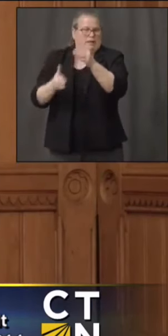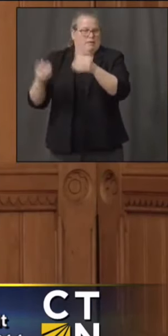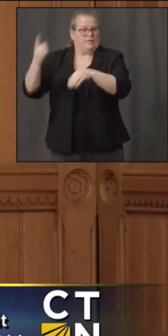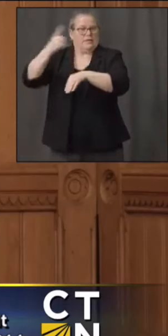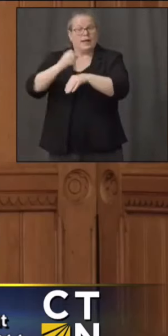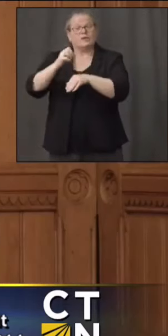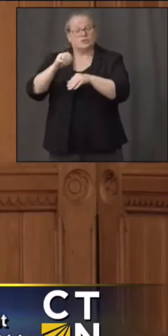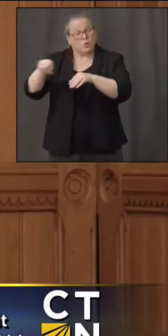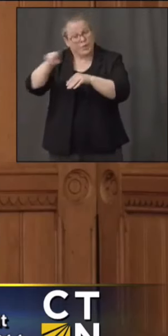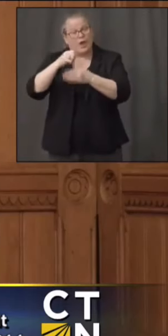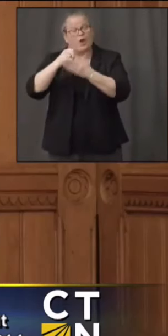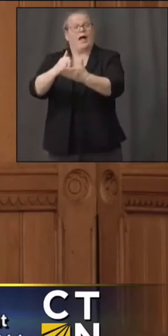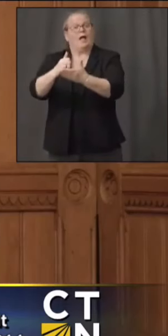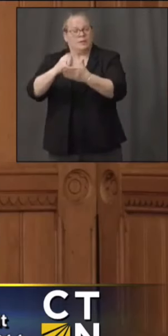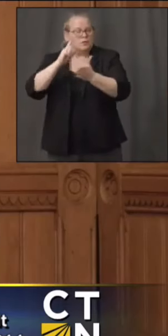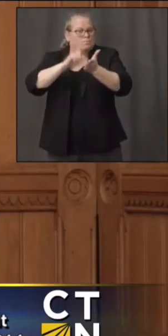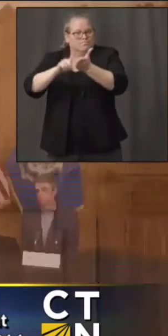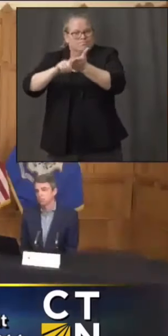important work.